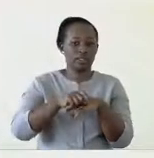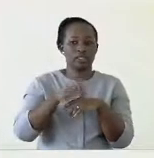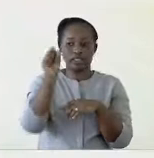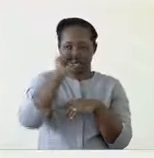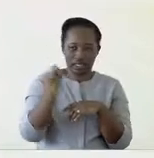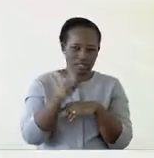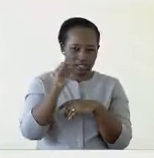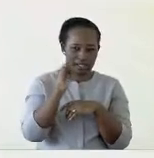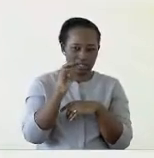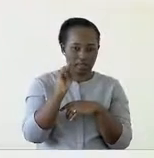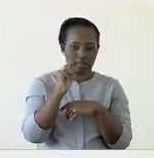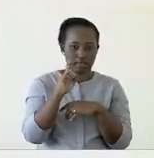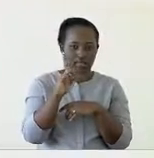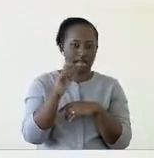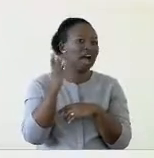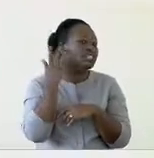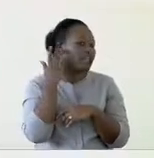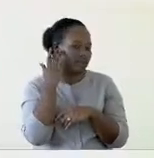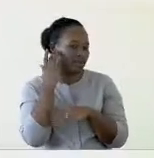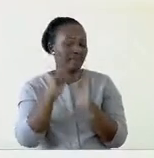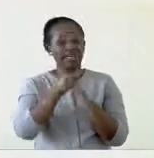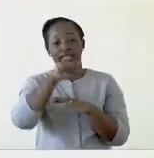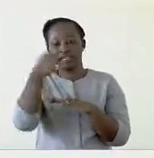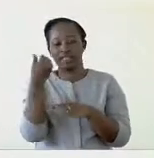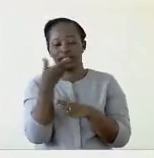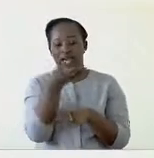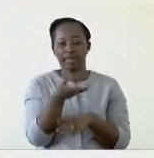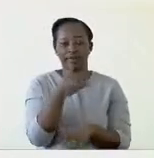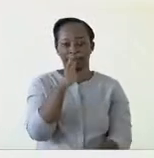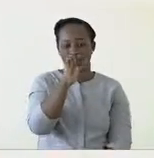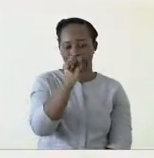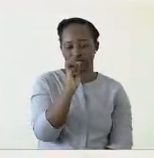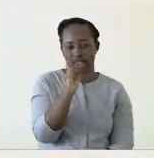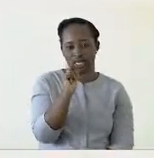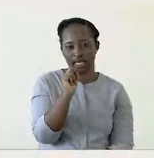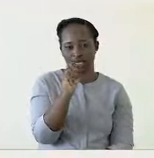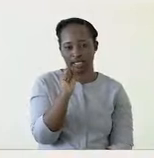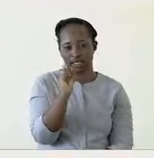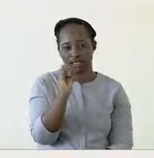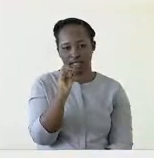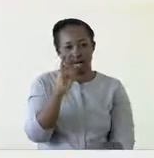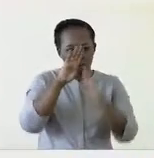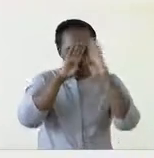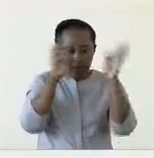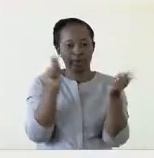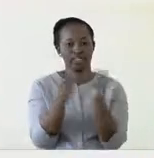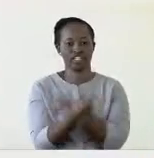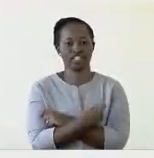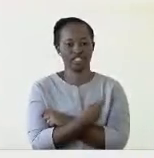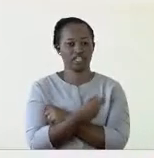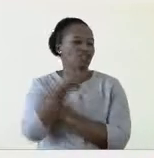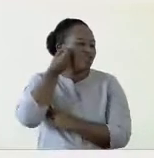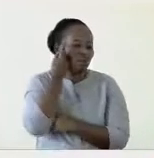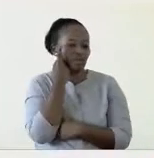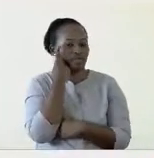stimulus. There is a sensor which detects the change. A sensor detects the change. And the stimulus is the one